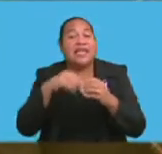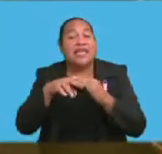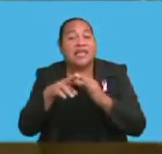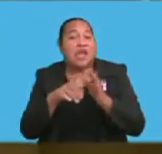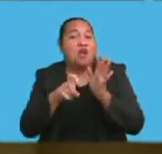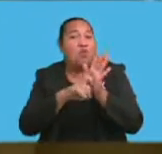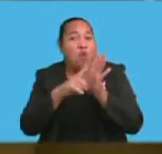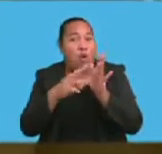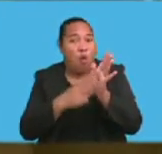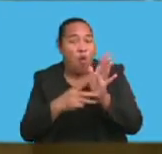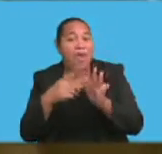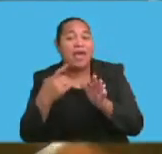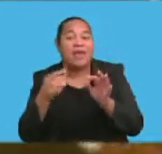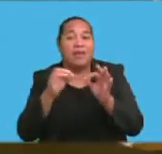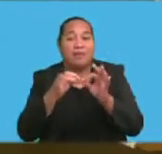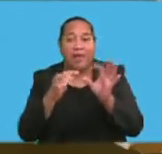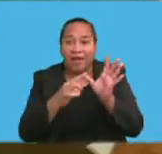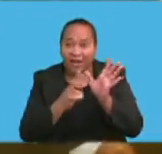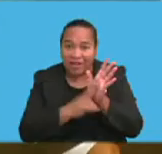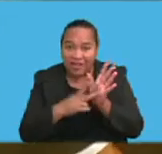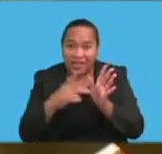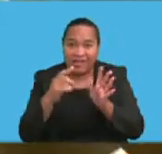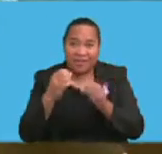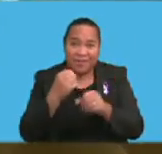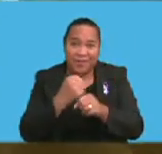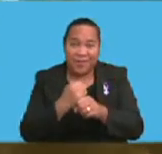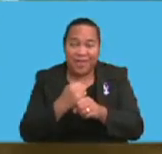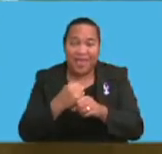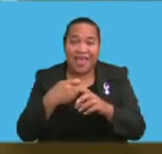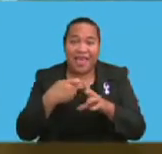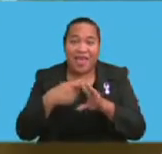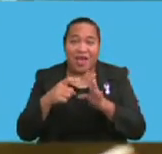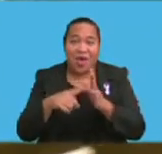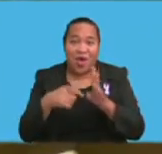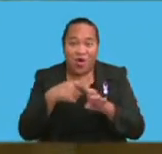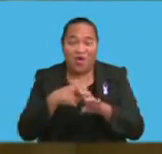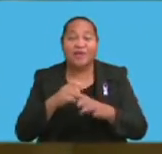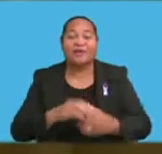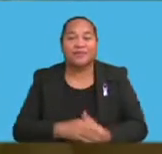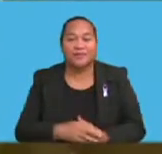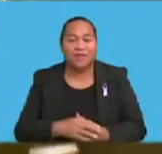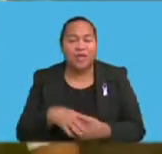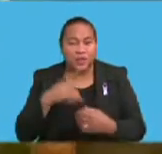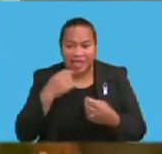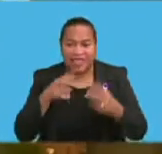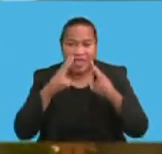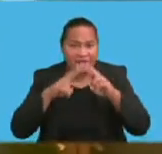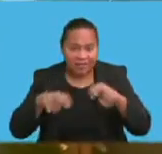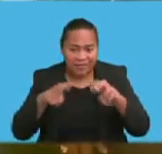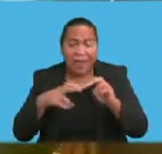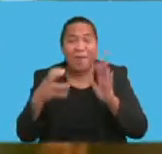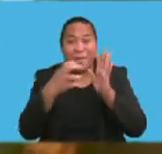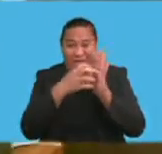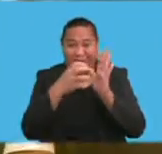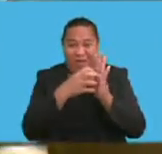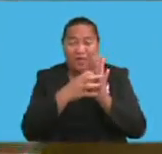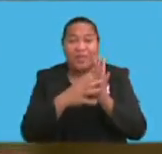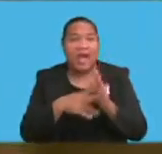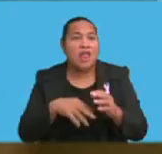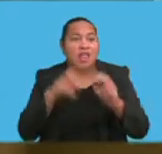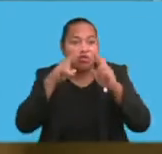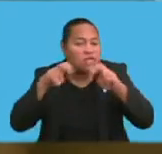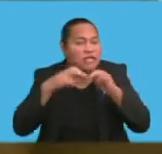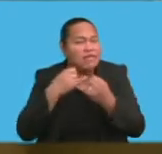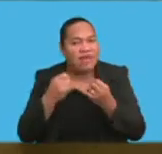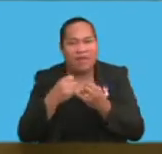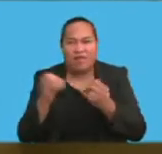well. Madam Speaker, very quickly on research. Research is very critical, and of course